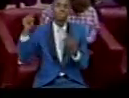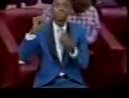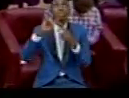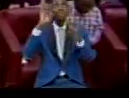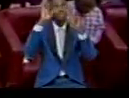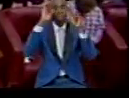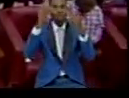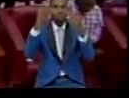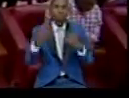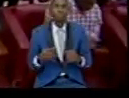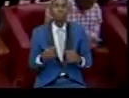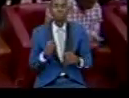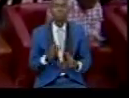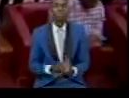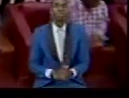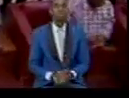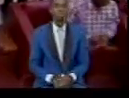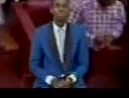comes.